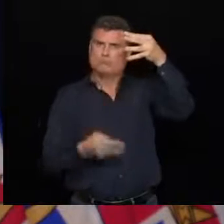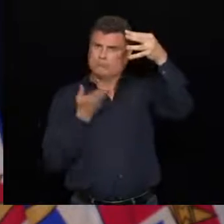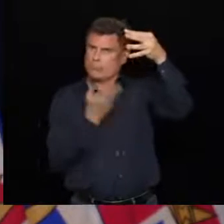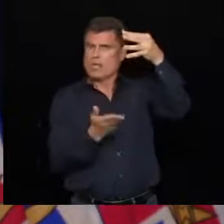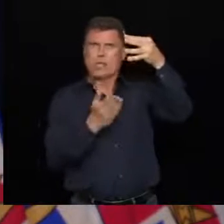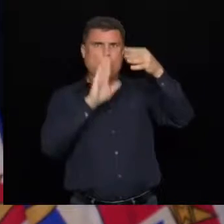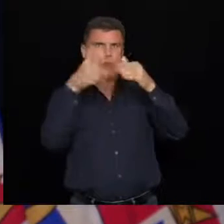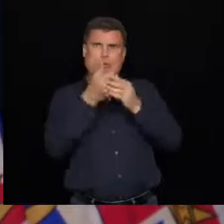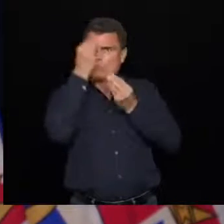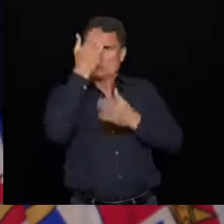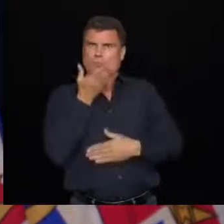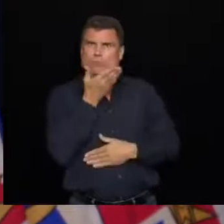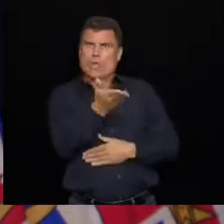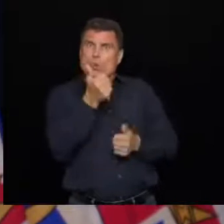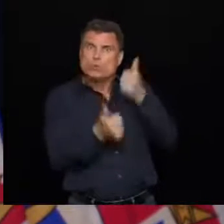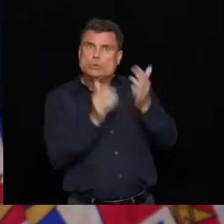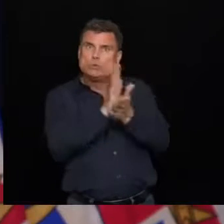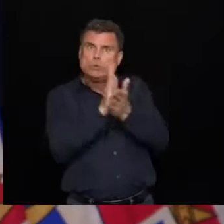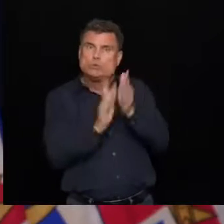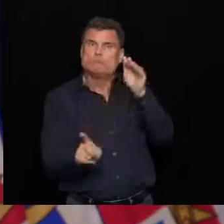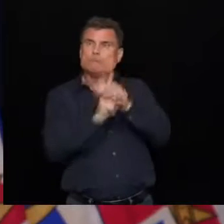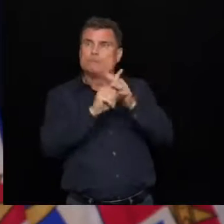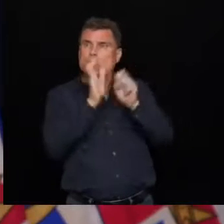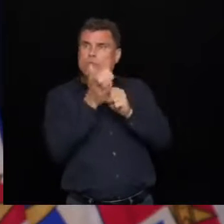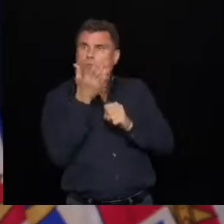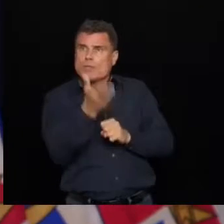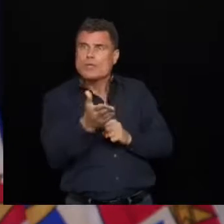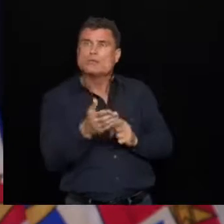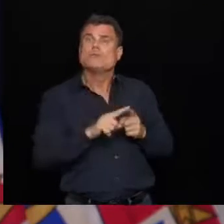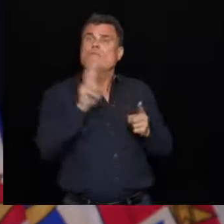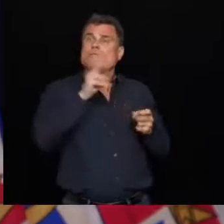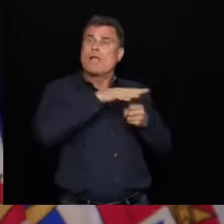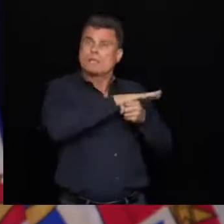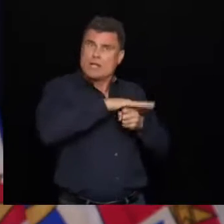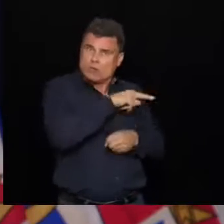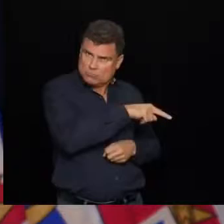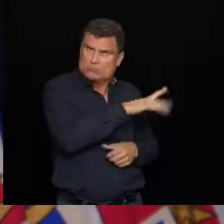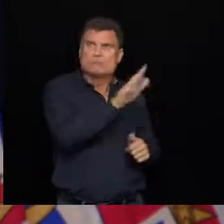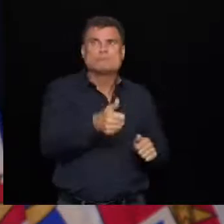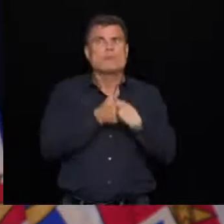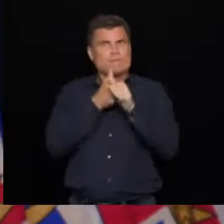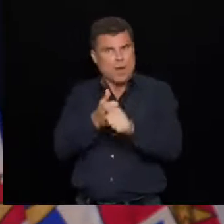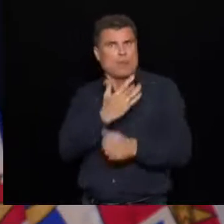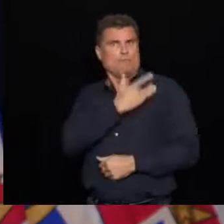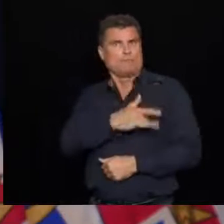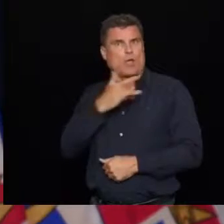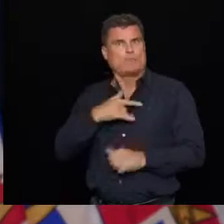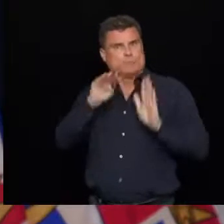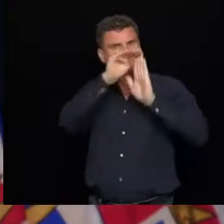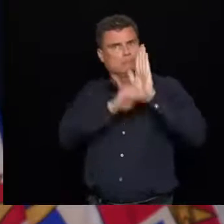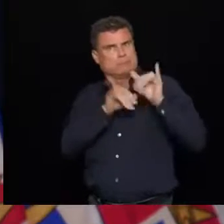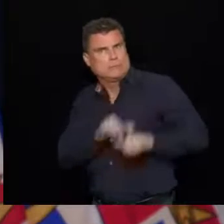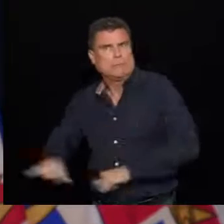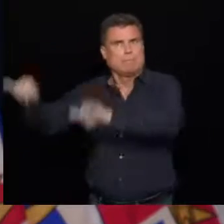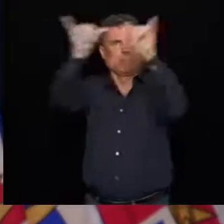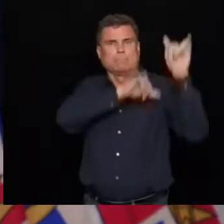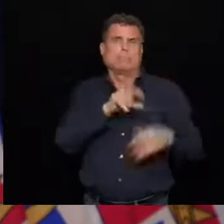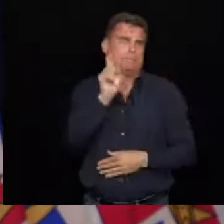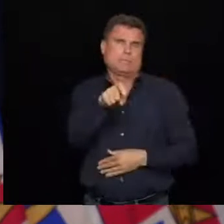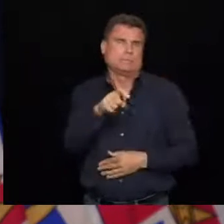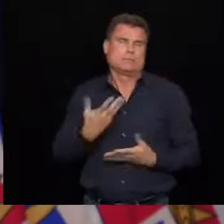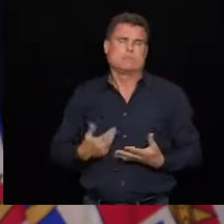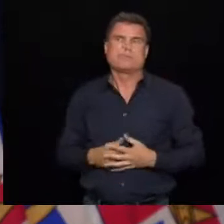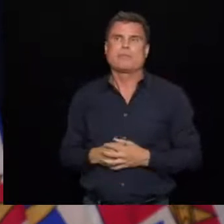everybody else is doing, as well as our provincial standard. Do you have a follow-up, Zara? Yes, I do. Thank